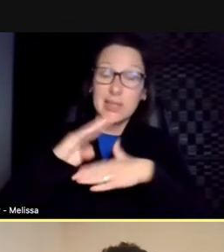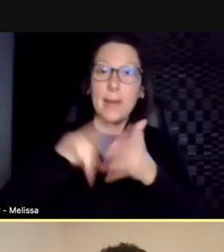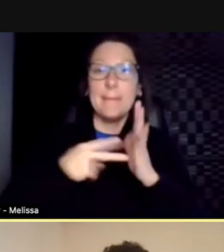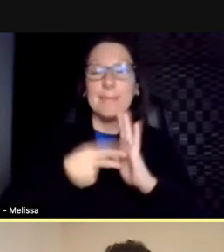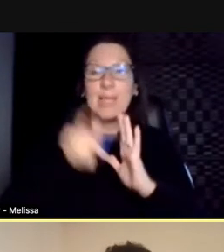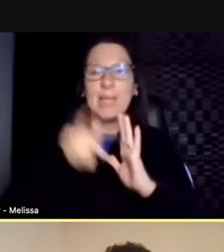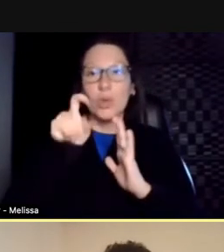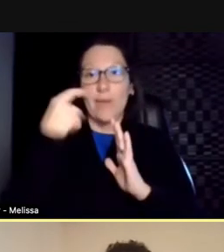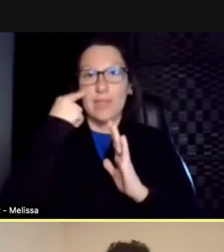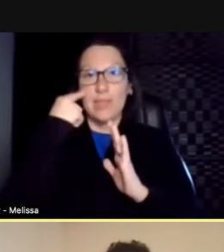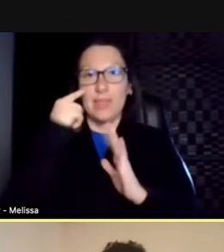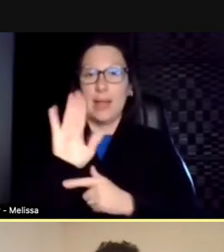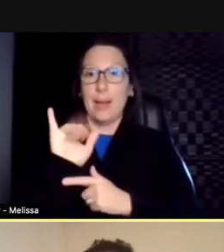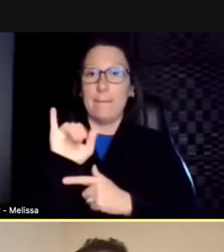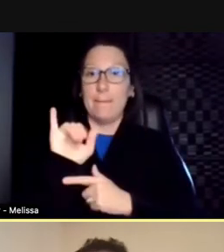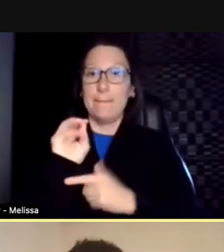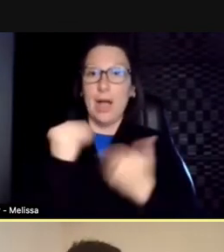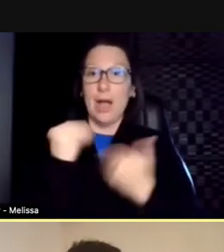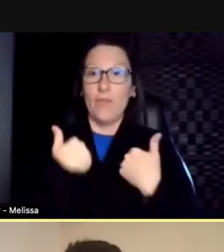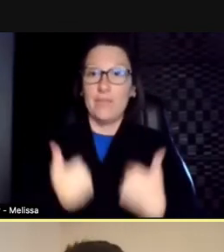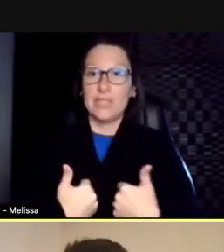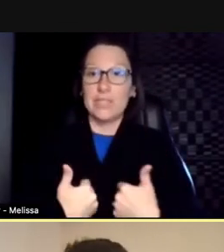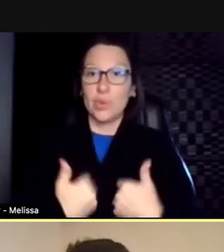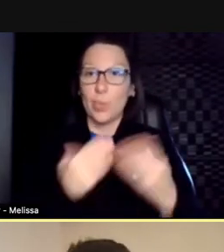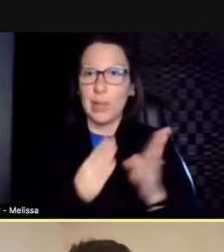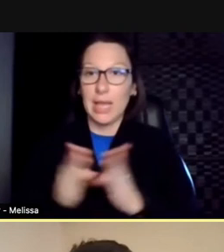this biophysical plan.